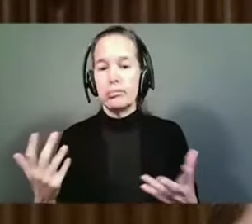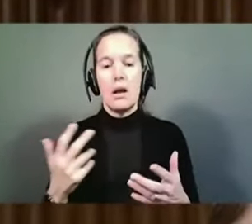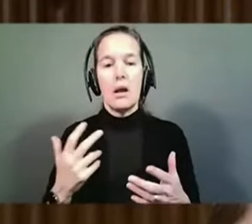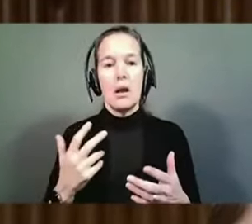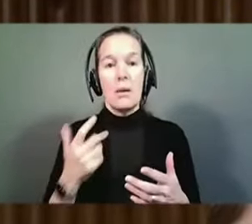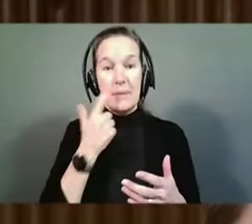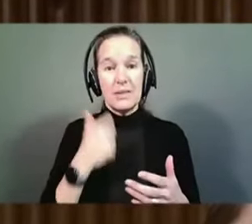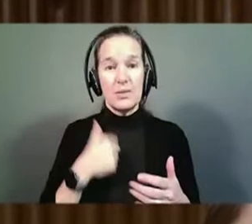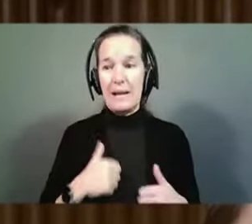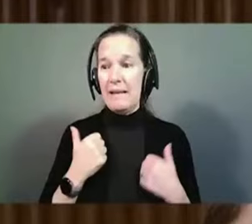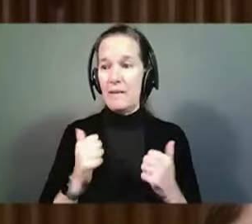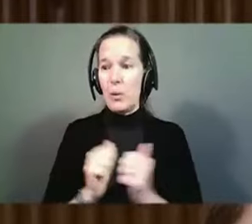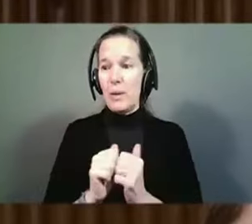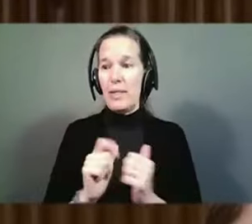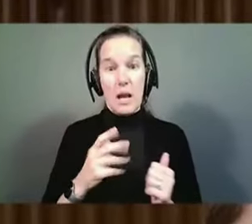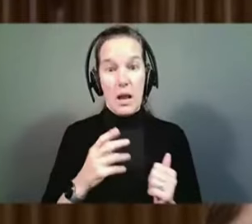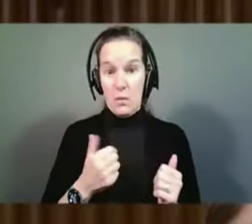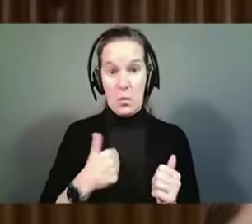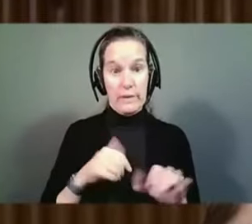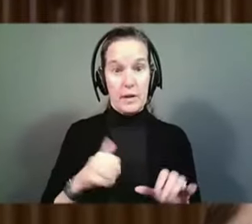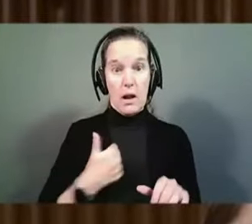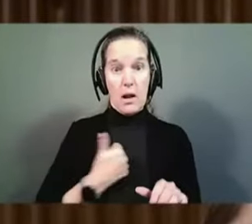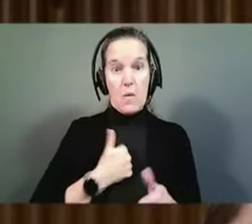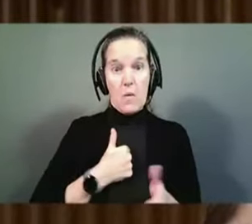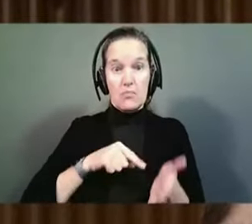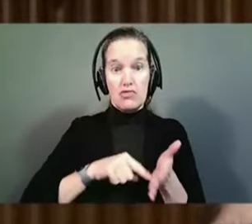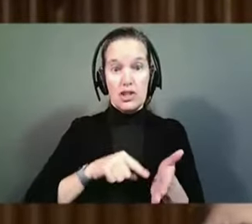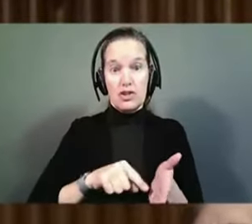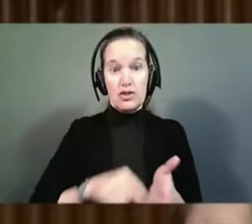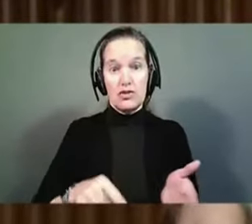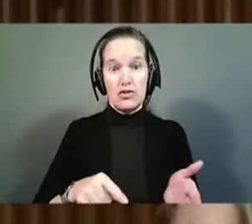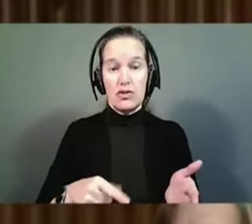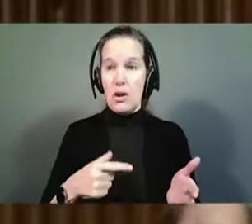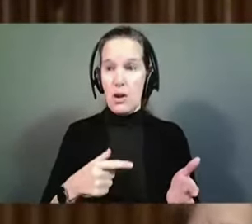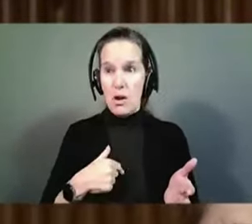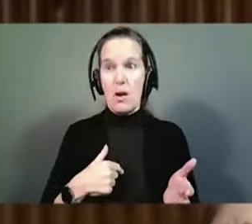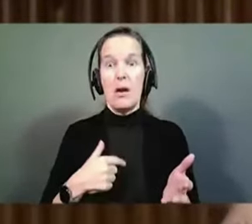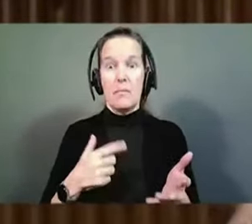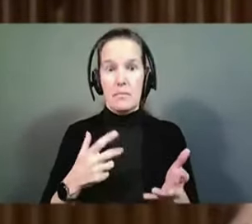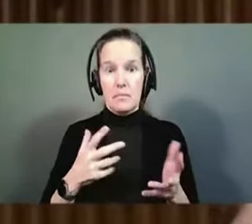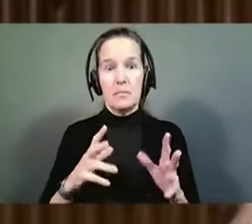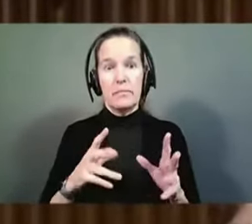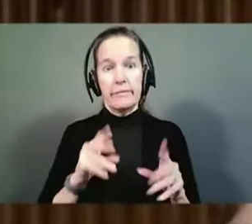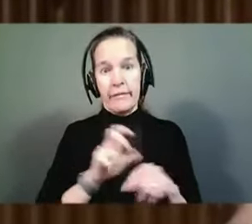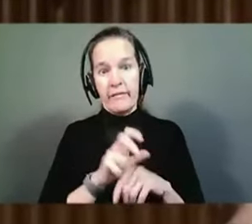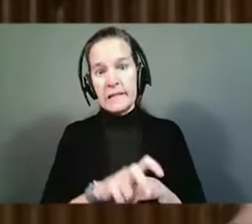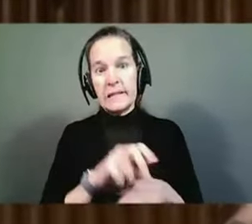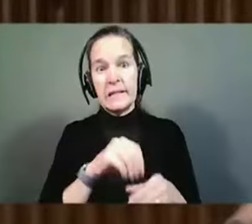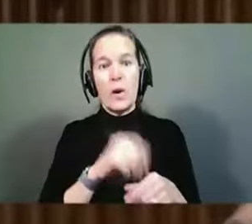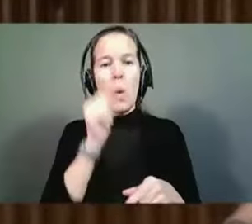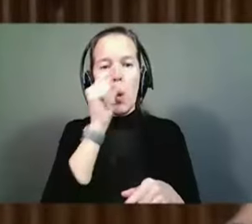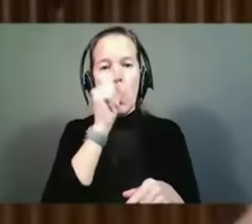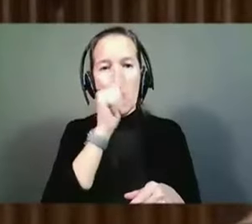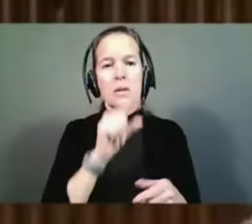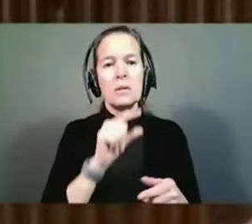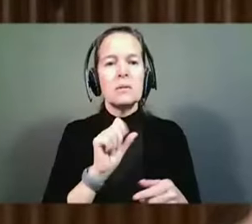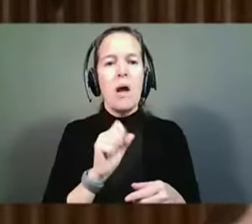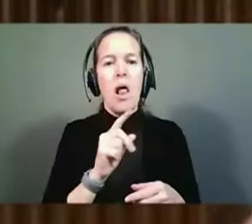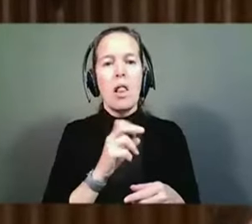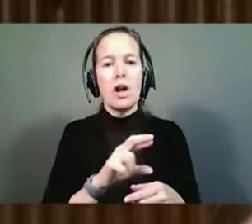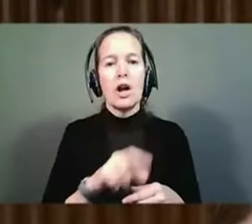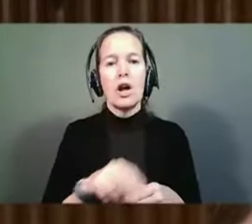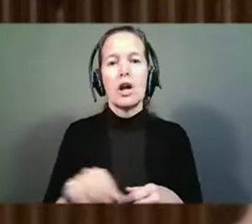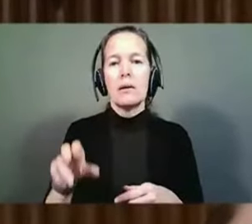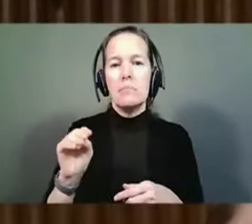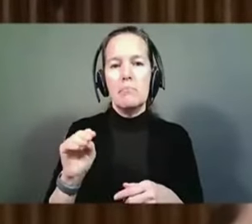know, I am heavily invested in PubMed and Google Scholar. I can read a paper. I send